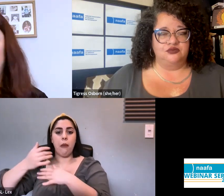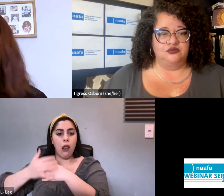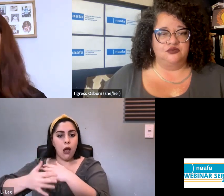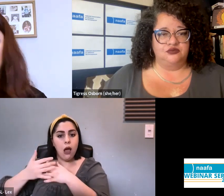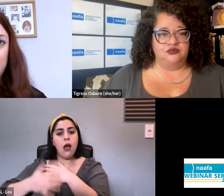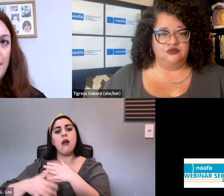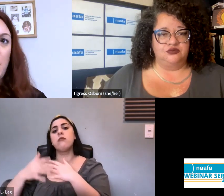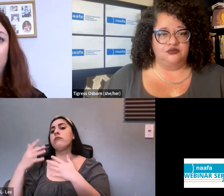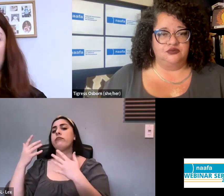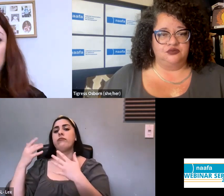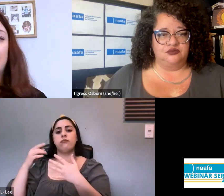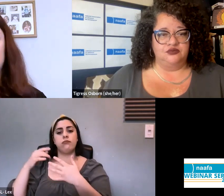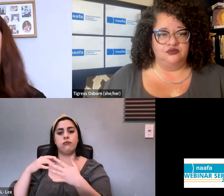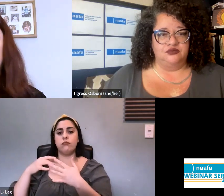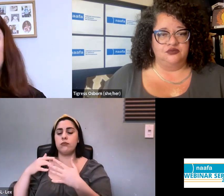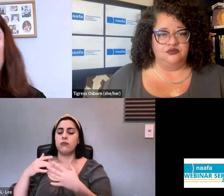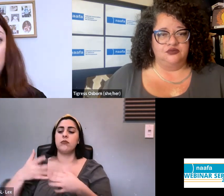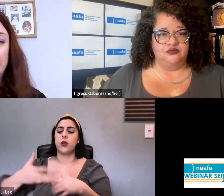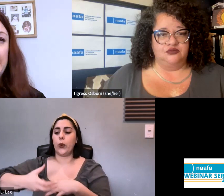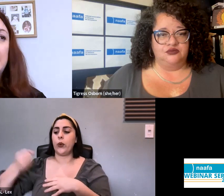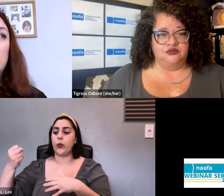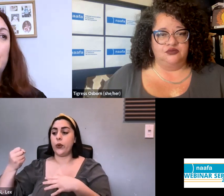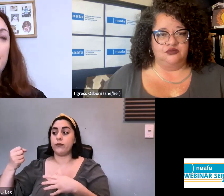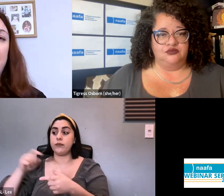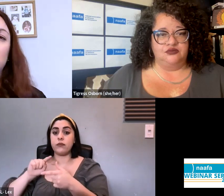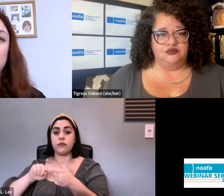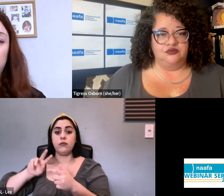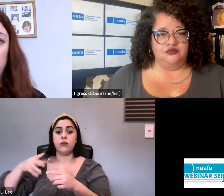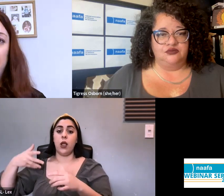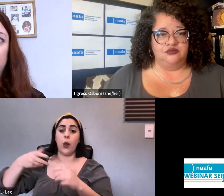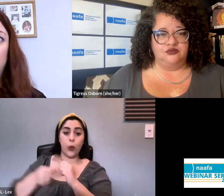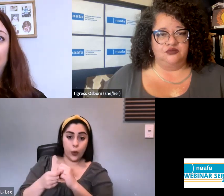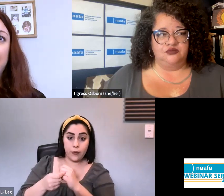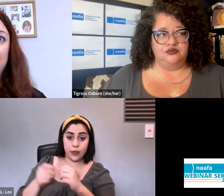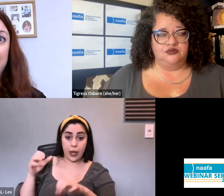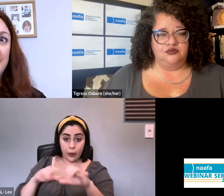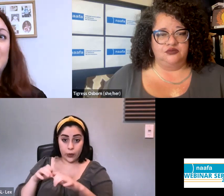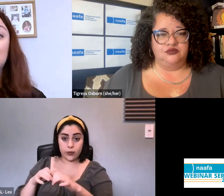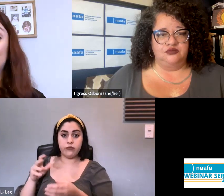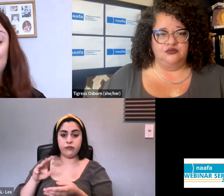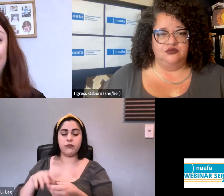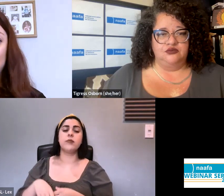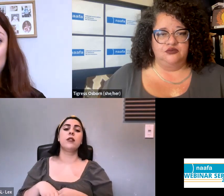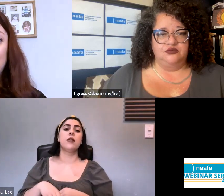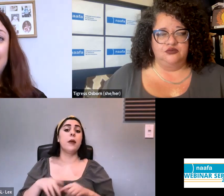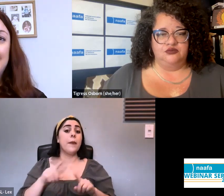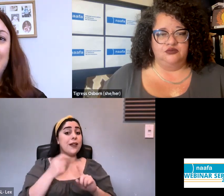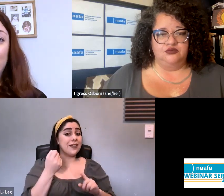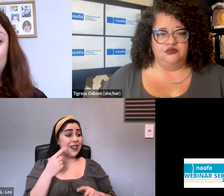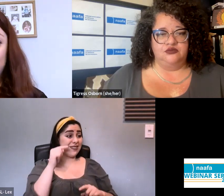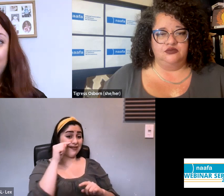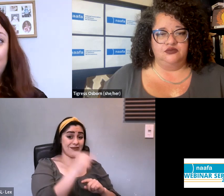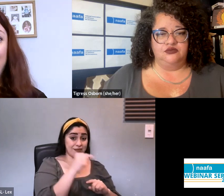body, blood, embalming chemical that makes the whole circuit. With medical embalming, there is no drainage.